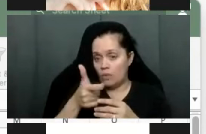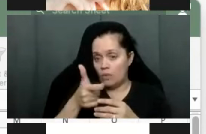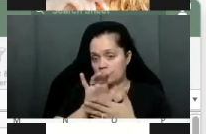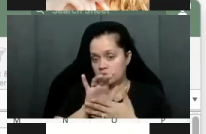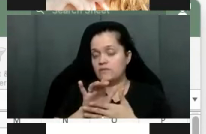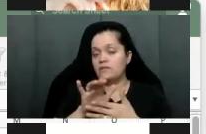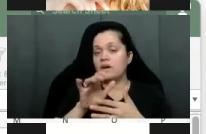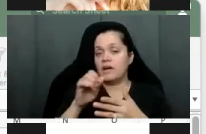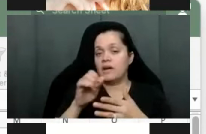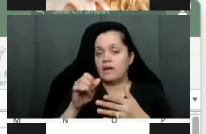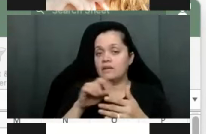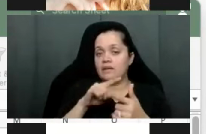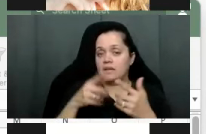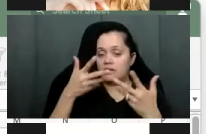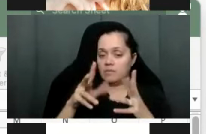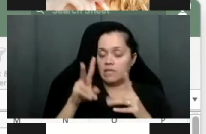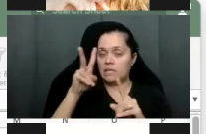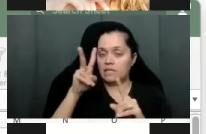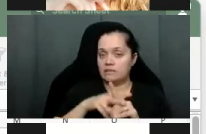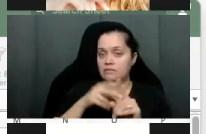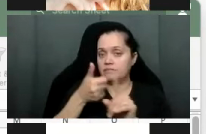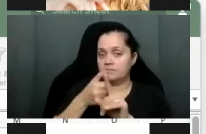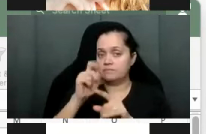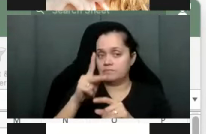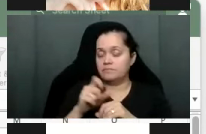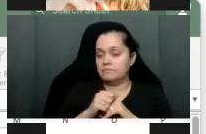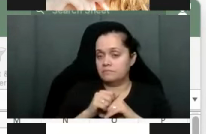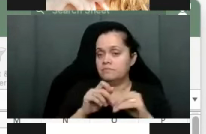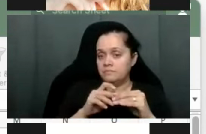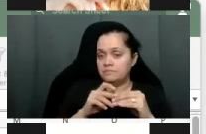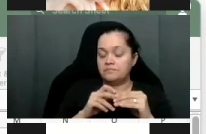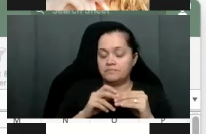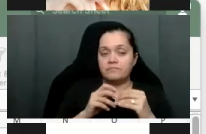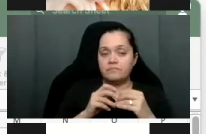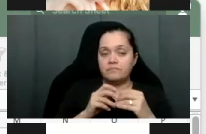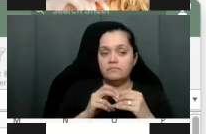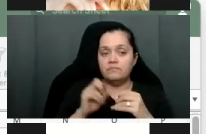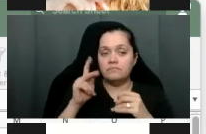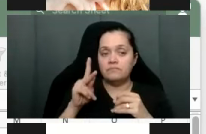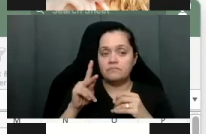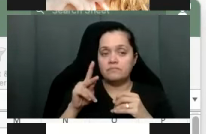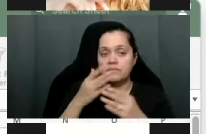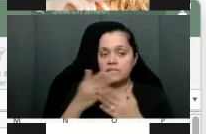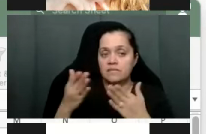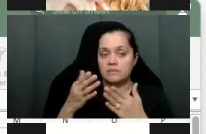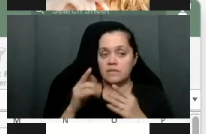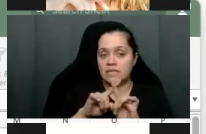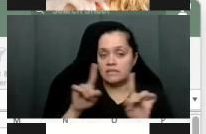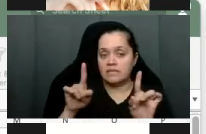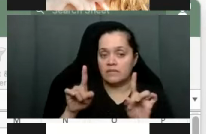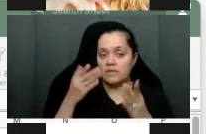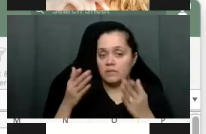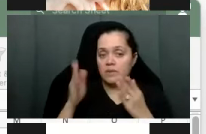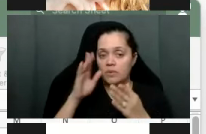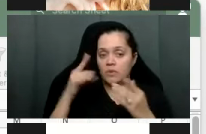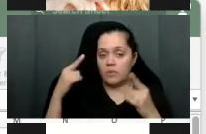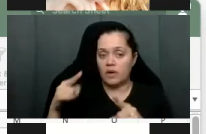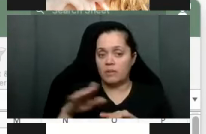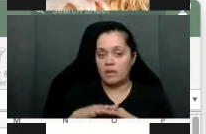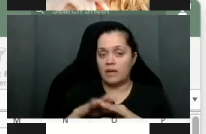and complete the exercise or the worksheet. Okay, something different may happen on a